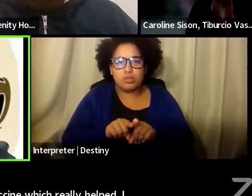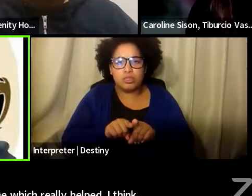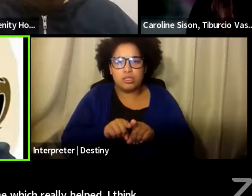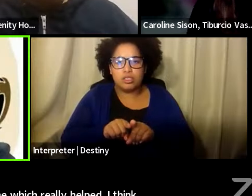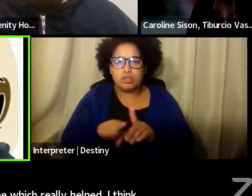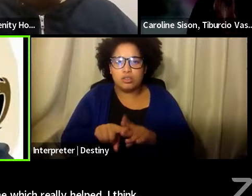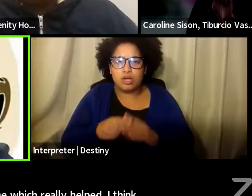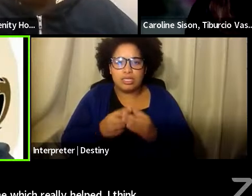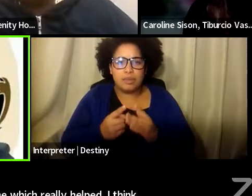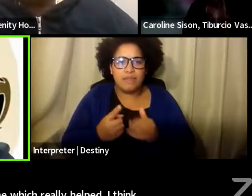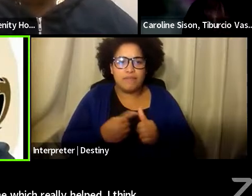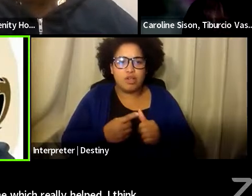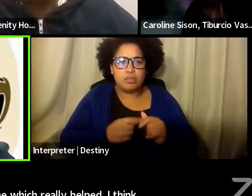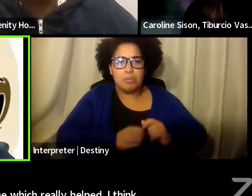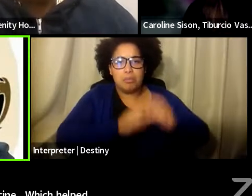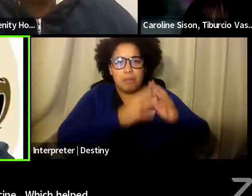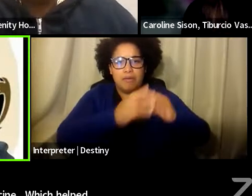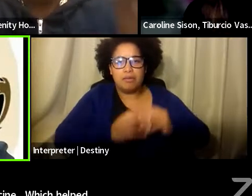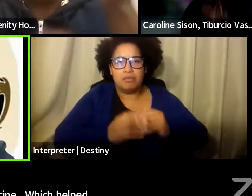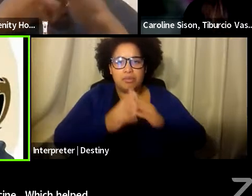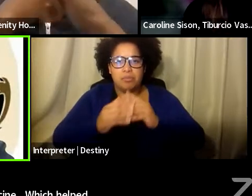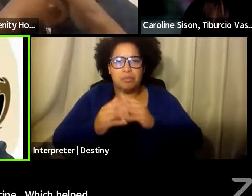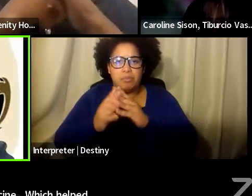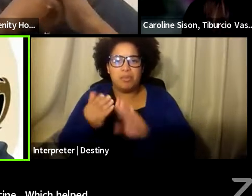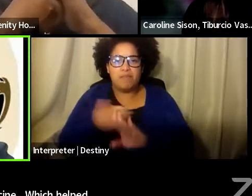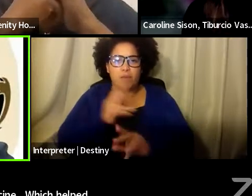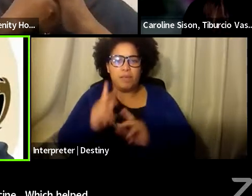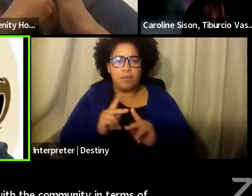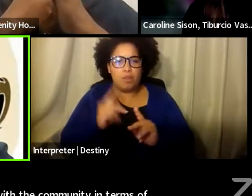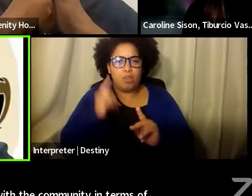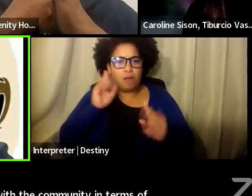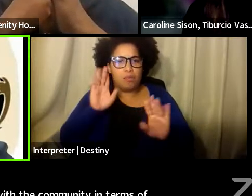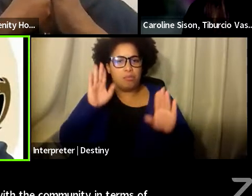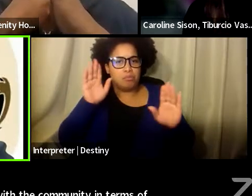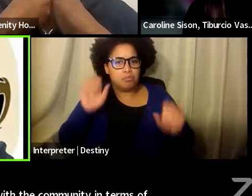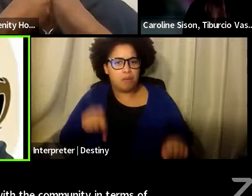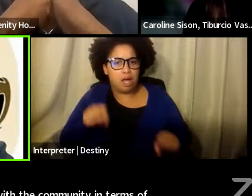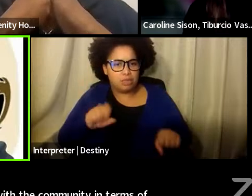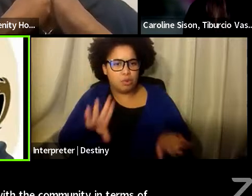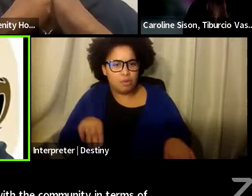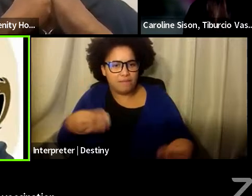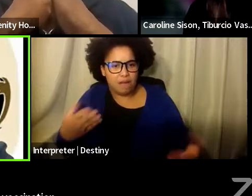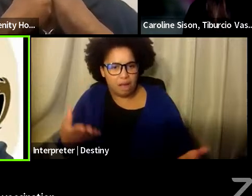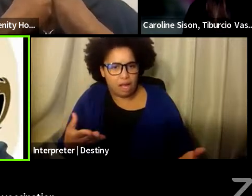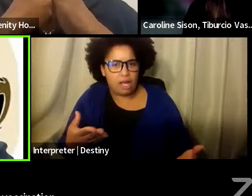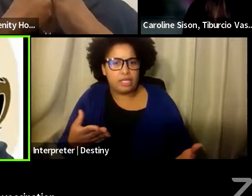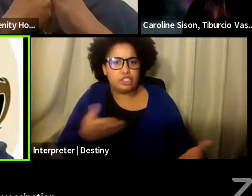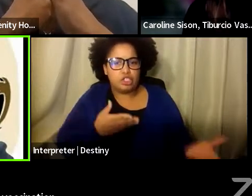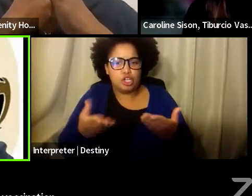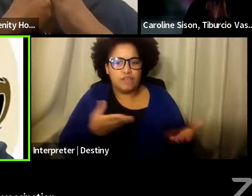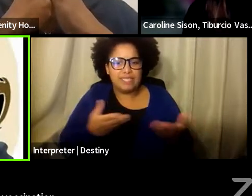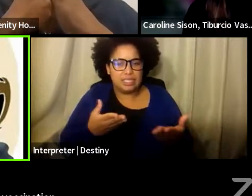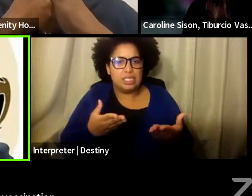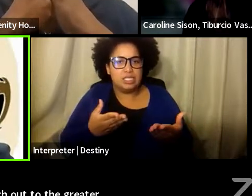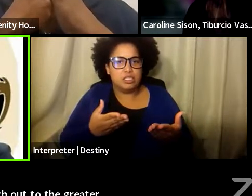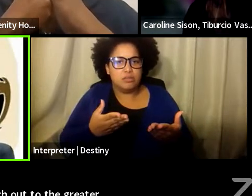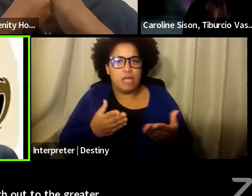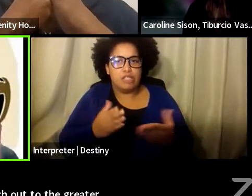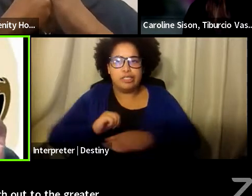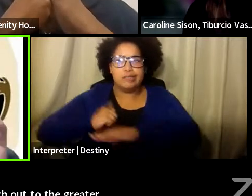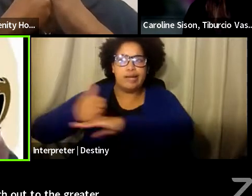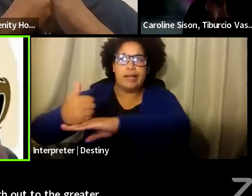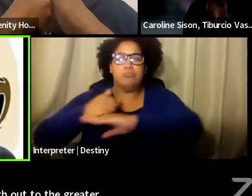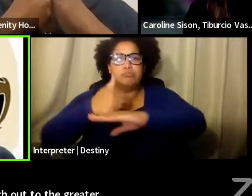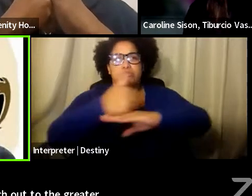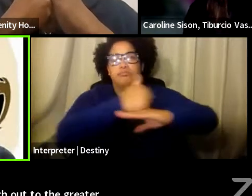pop-ups before I think people thought it was possible to provide the services in that modality. But I want to